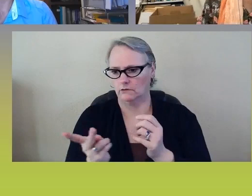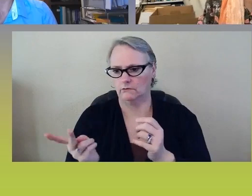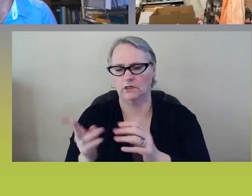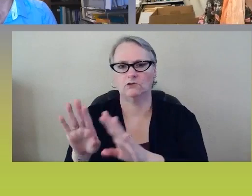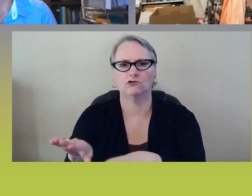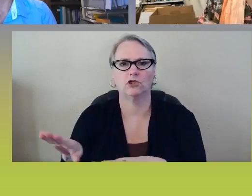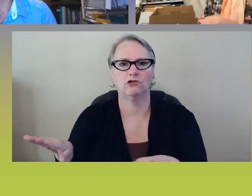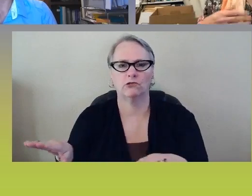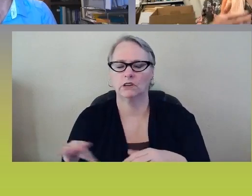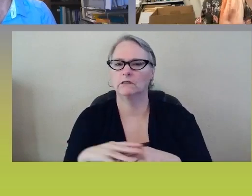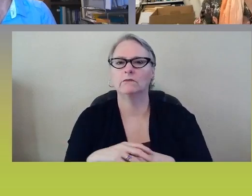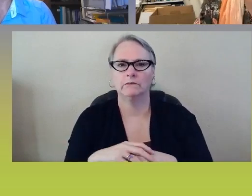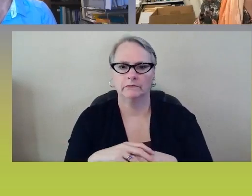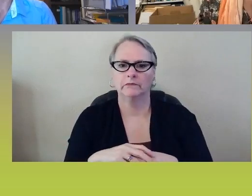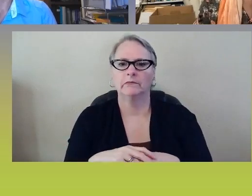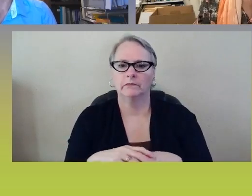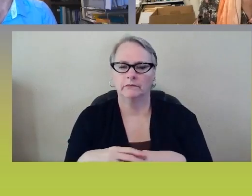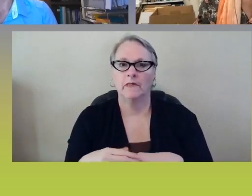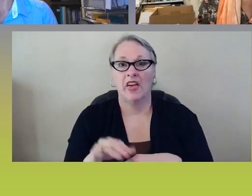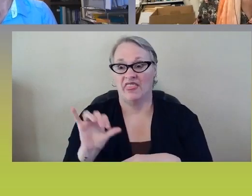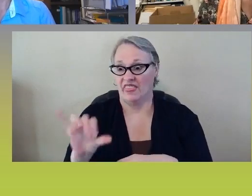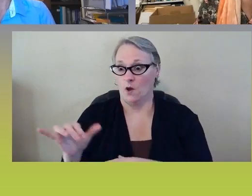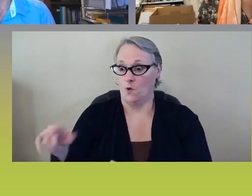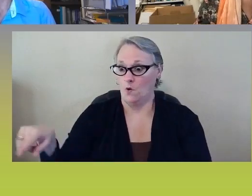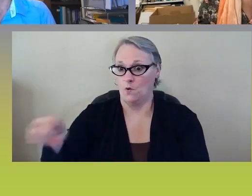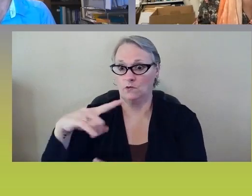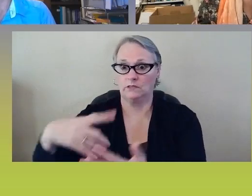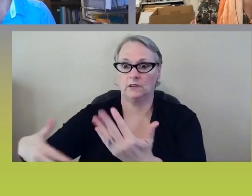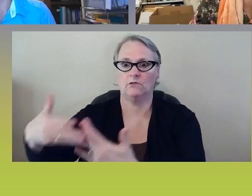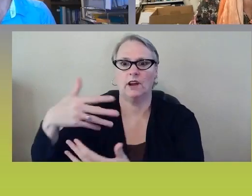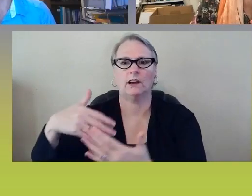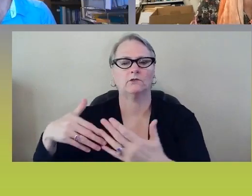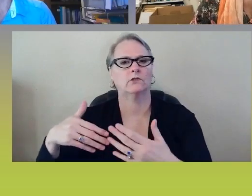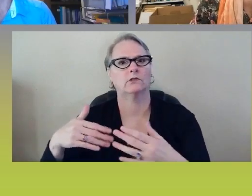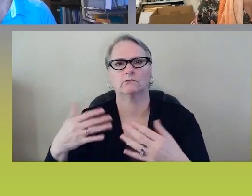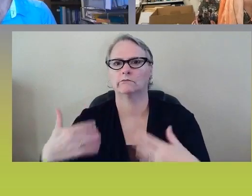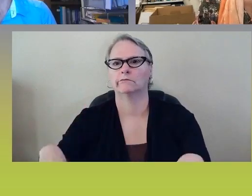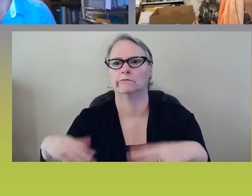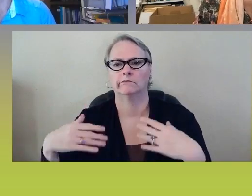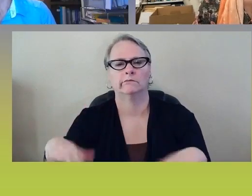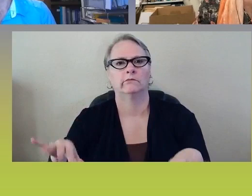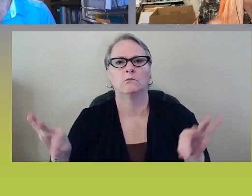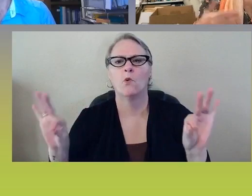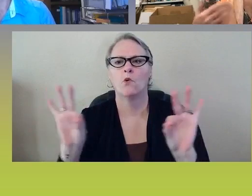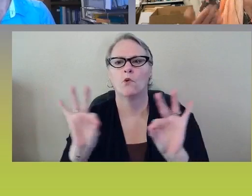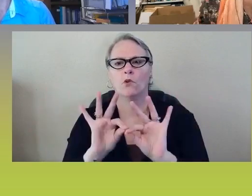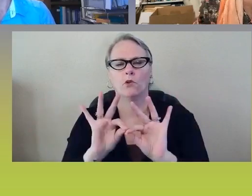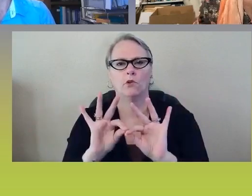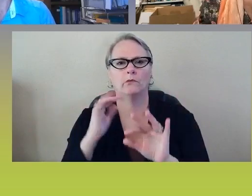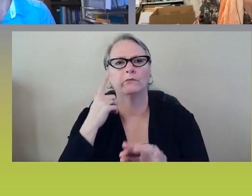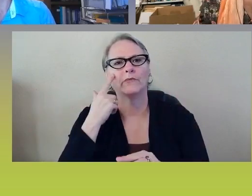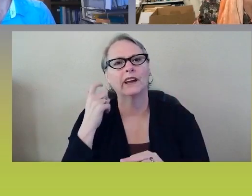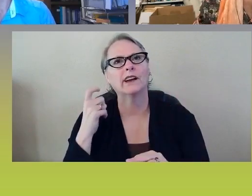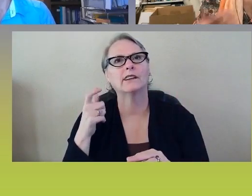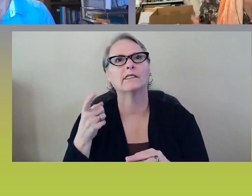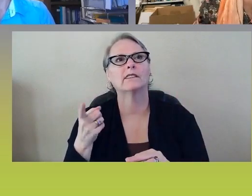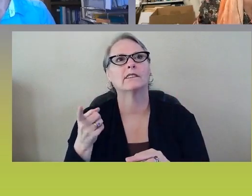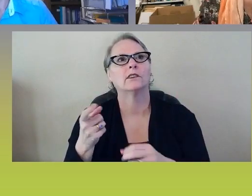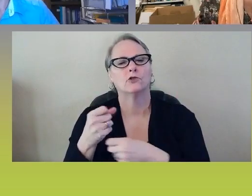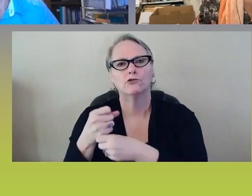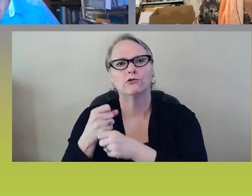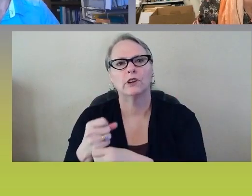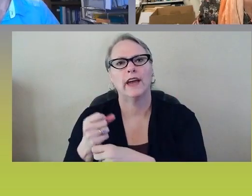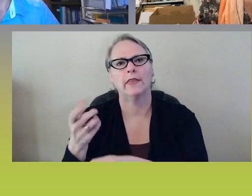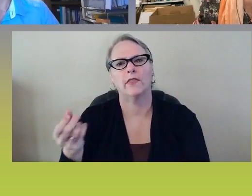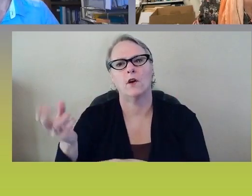So these interactions are fundamental, because they kind of create their own